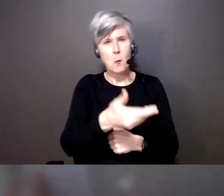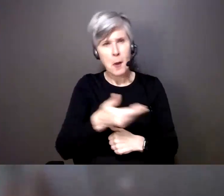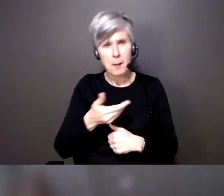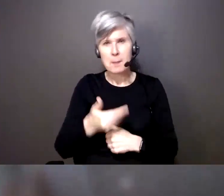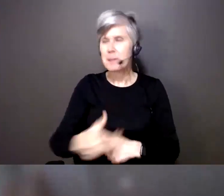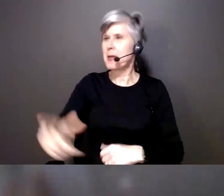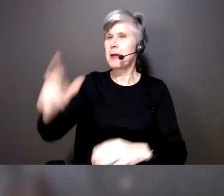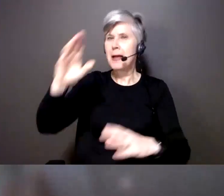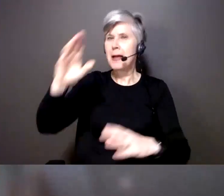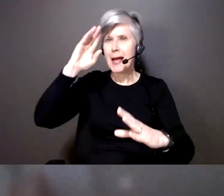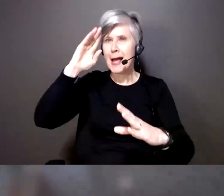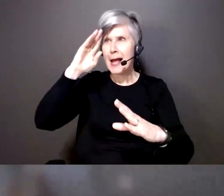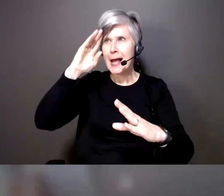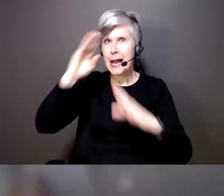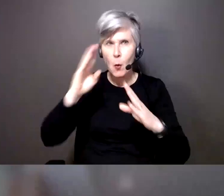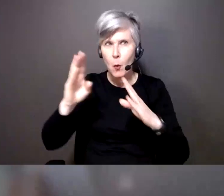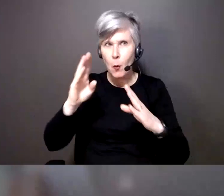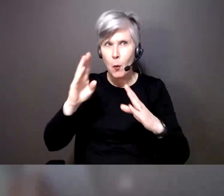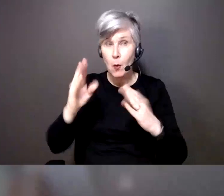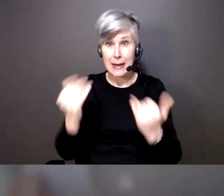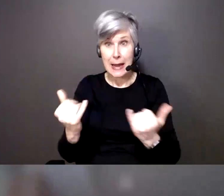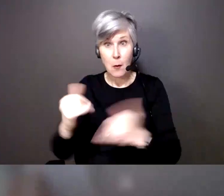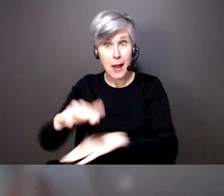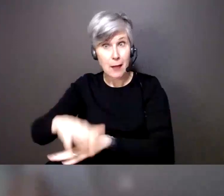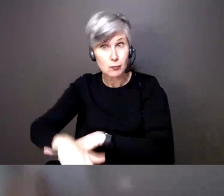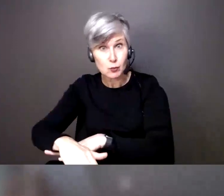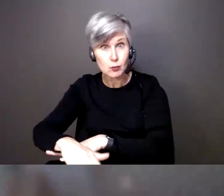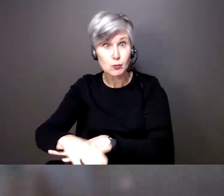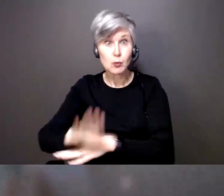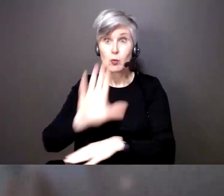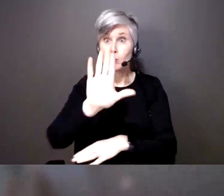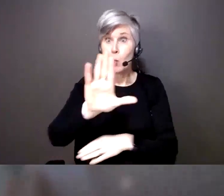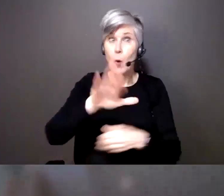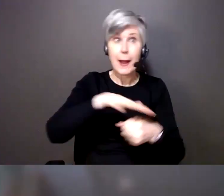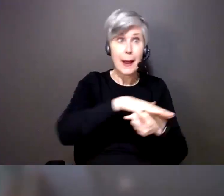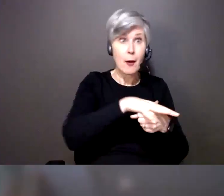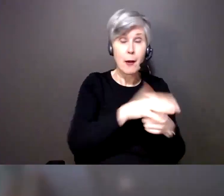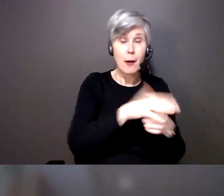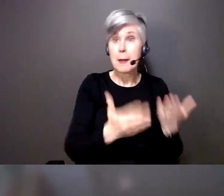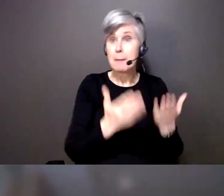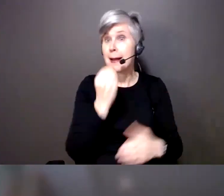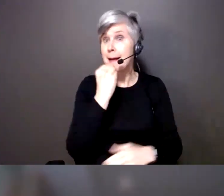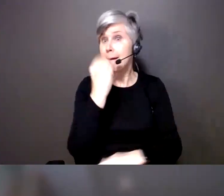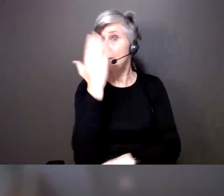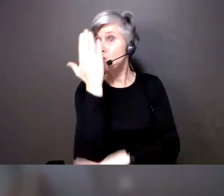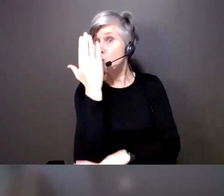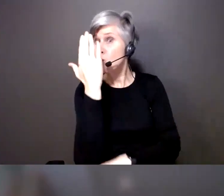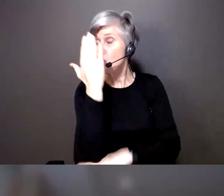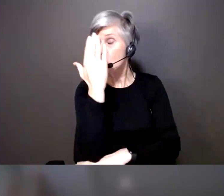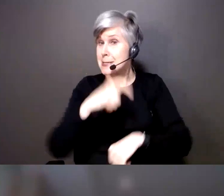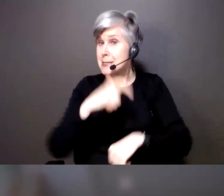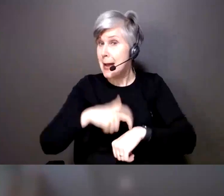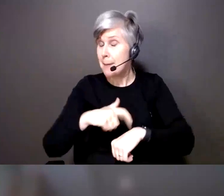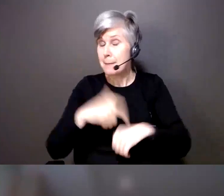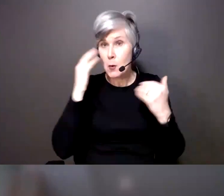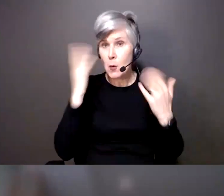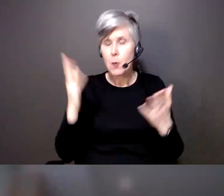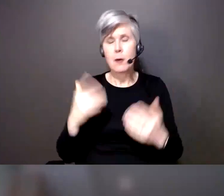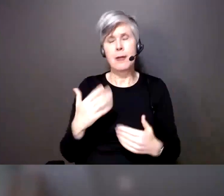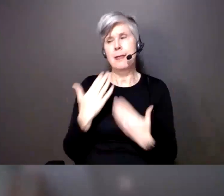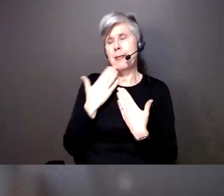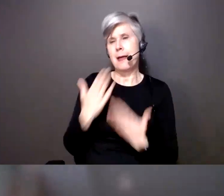good noon, perhaps for some people. So glad to be here with you, Luna, to talk about this amazing tool called the Passport, the GC